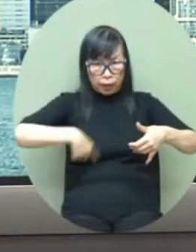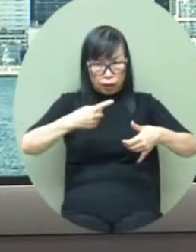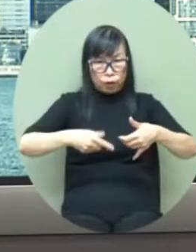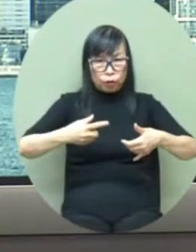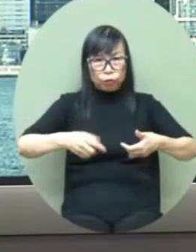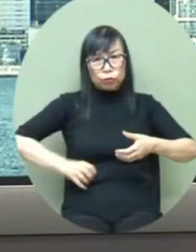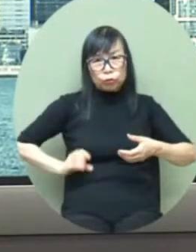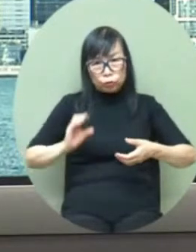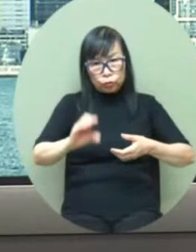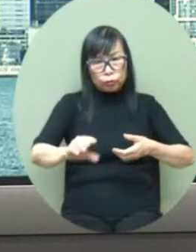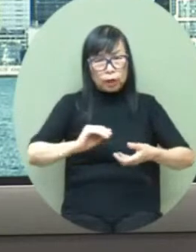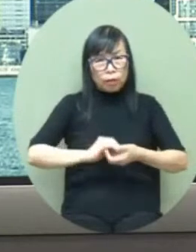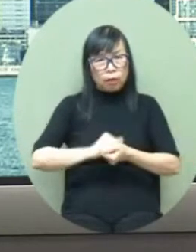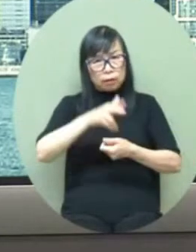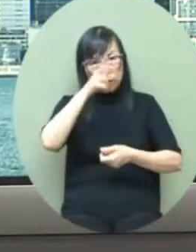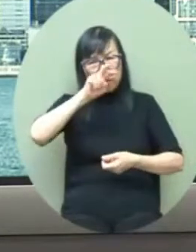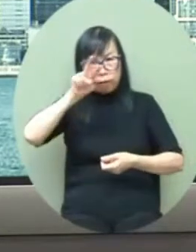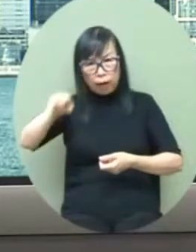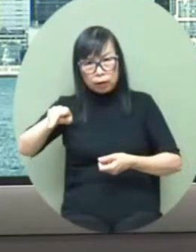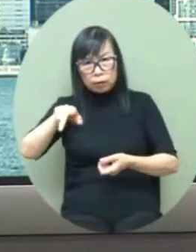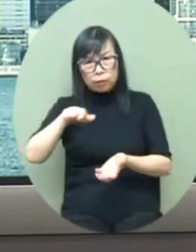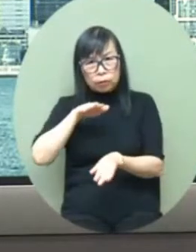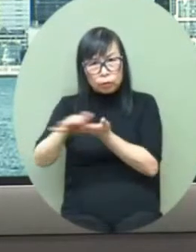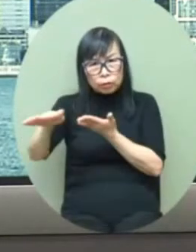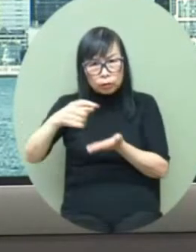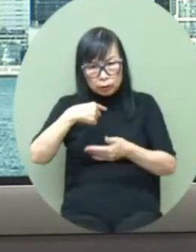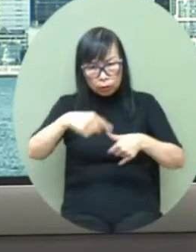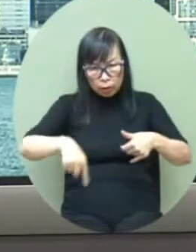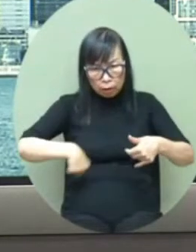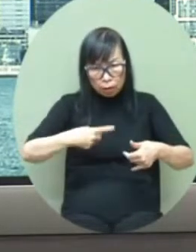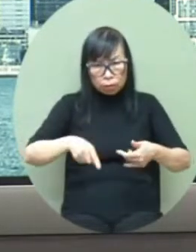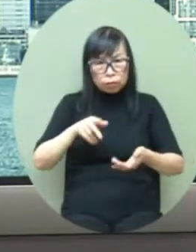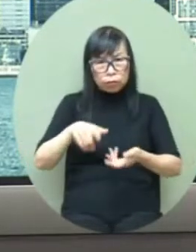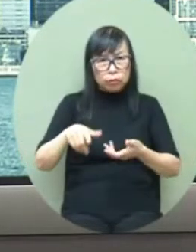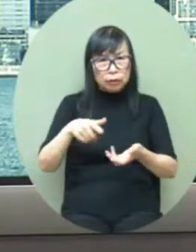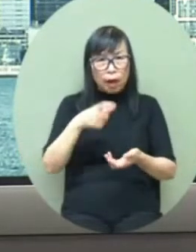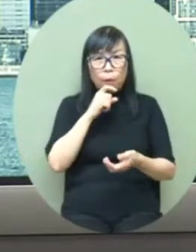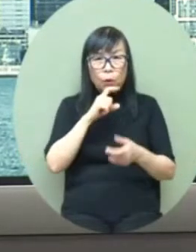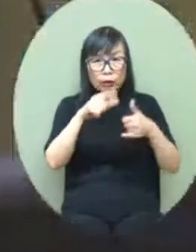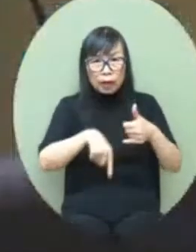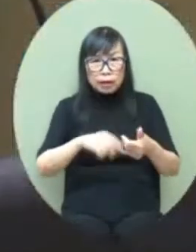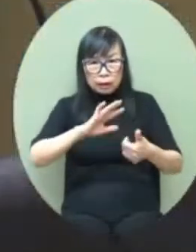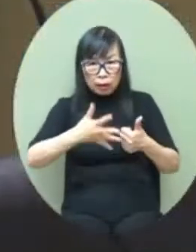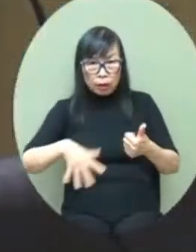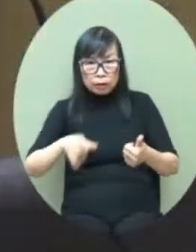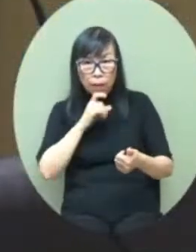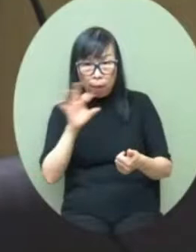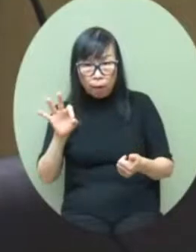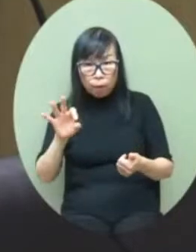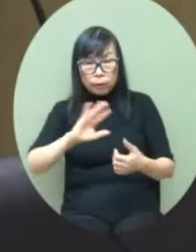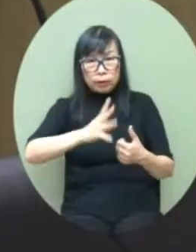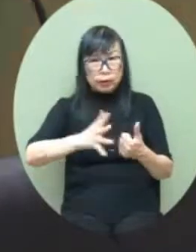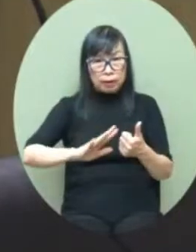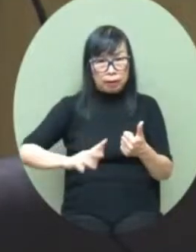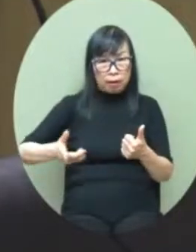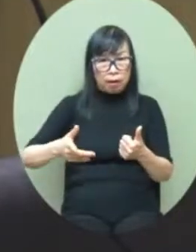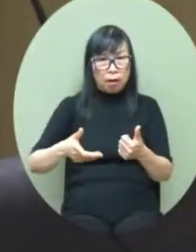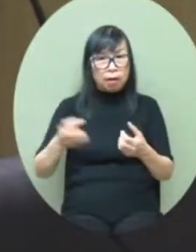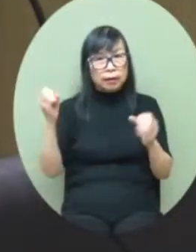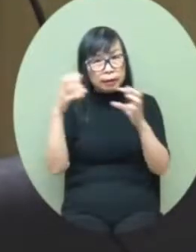The government of the two sides want to cooperate when it comes to organ donation, but the authority